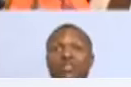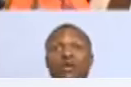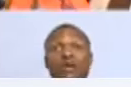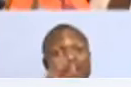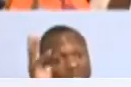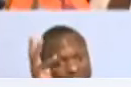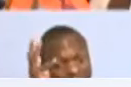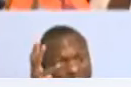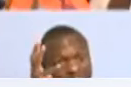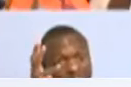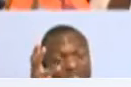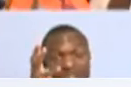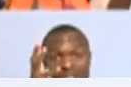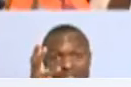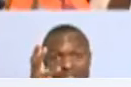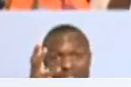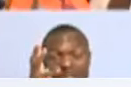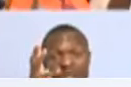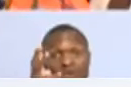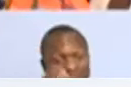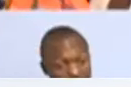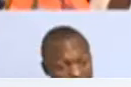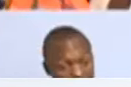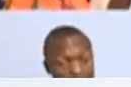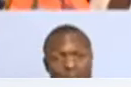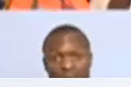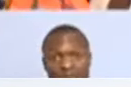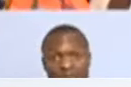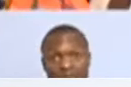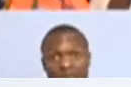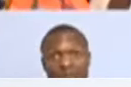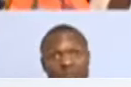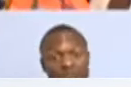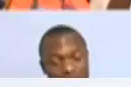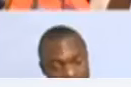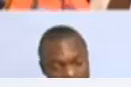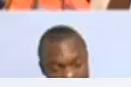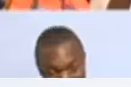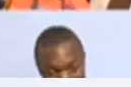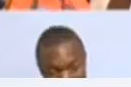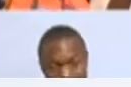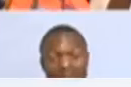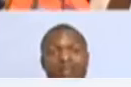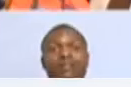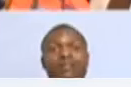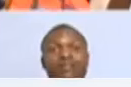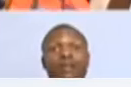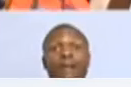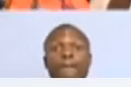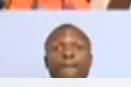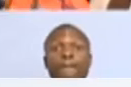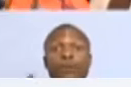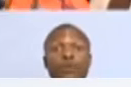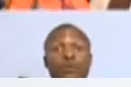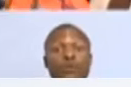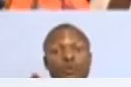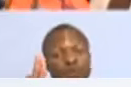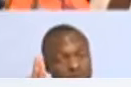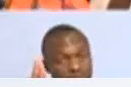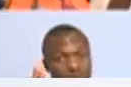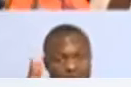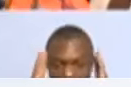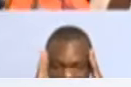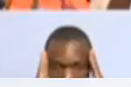seedlings, which are generated from this country. This is in Mpulungu district, where we are